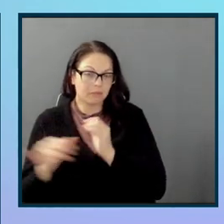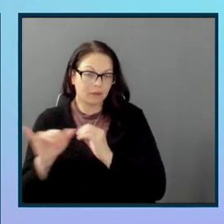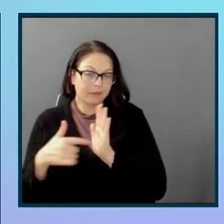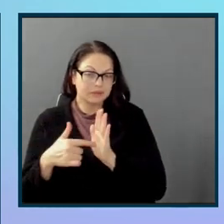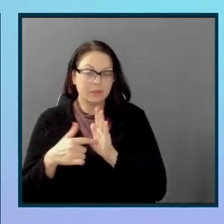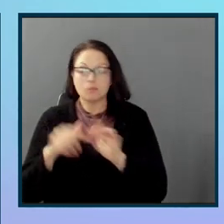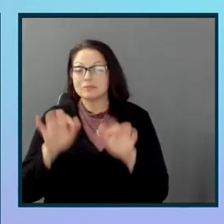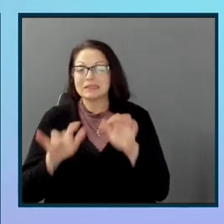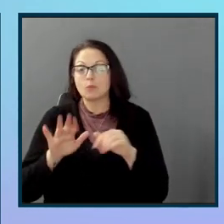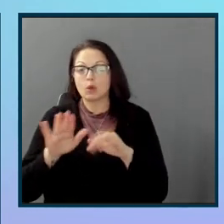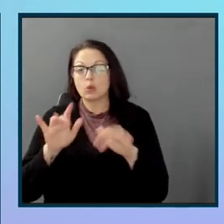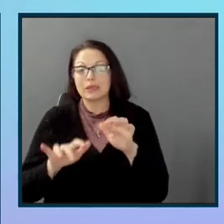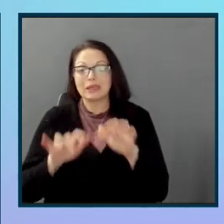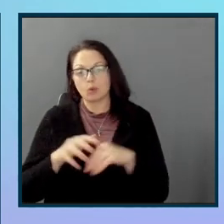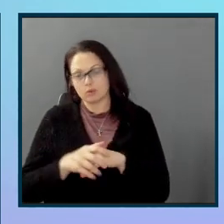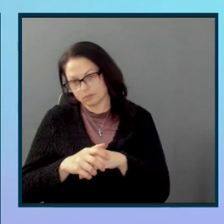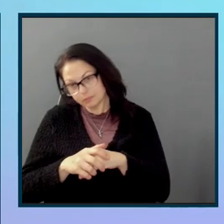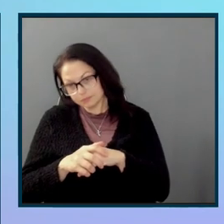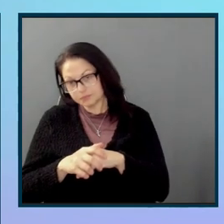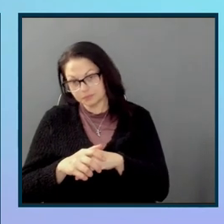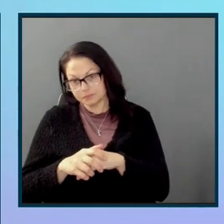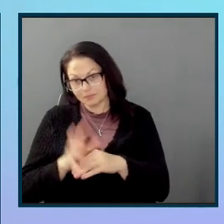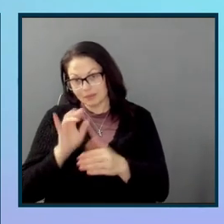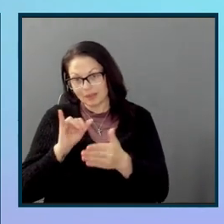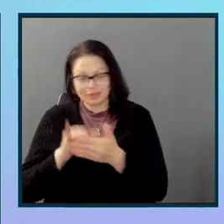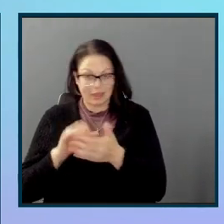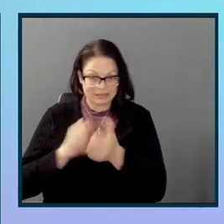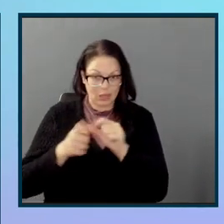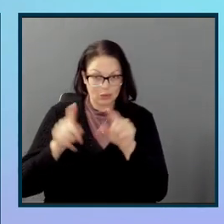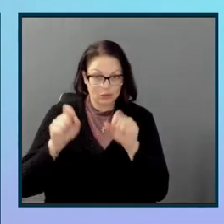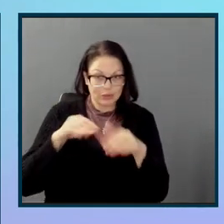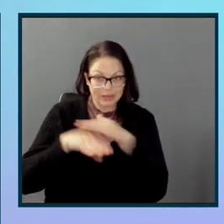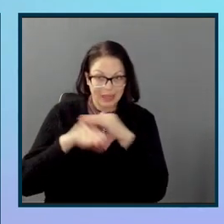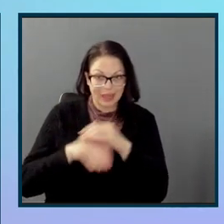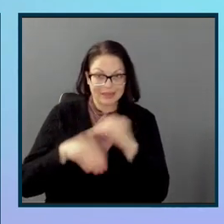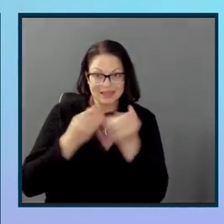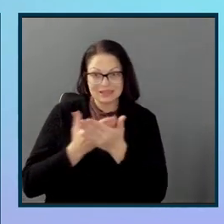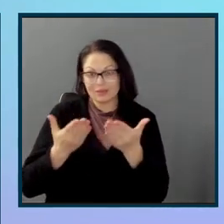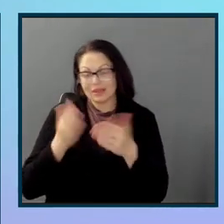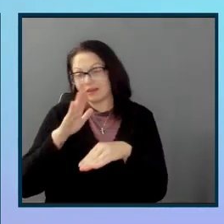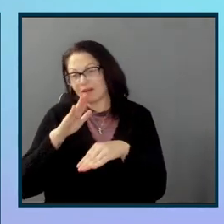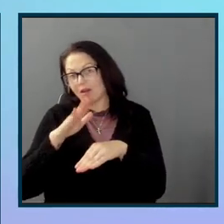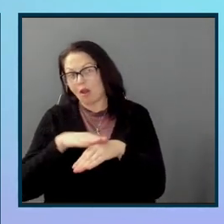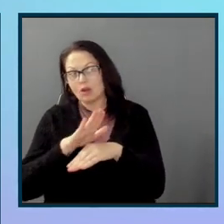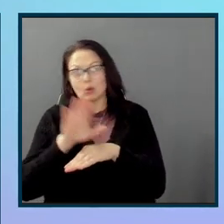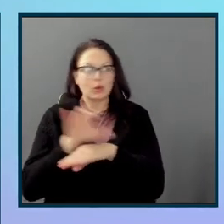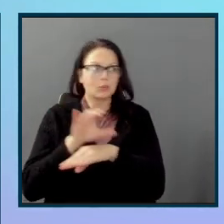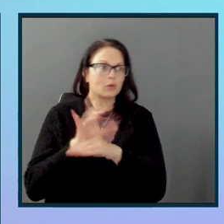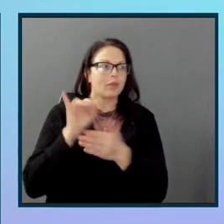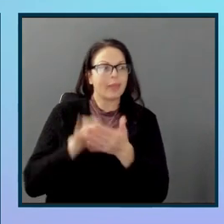Take your keyboard, for example, which is in essence a way to access the stuff on your computer. It's assistive technology in a way. Or